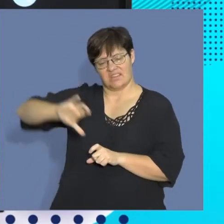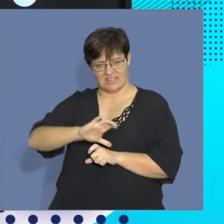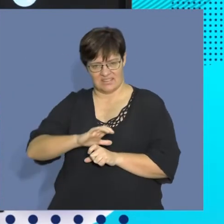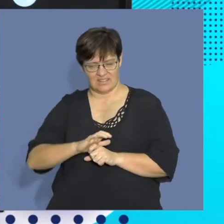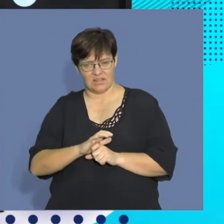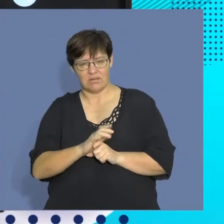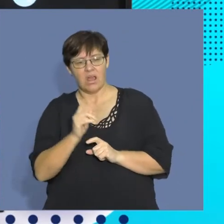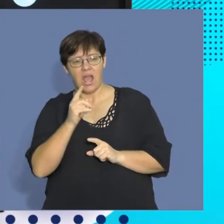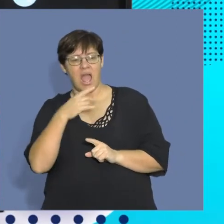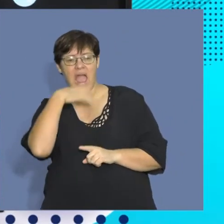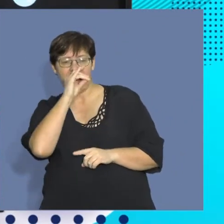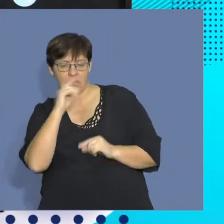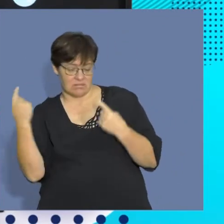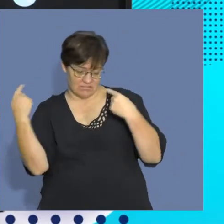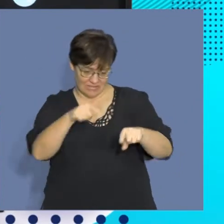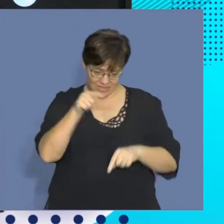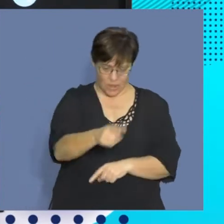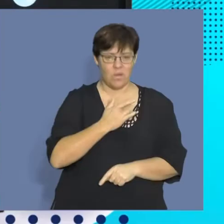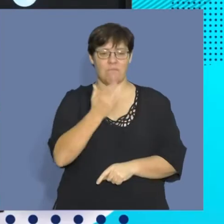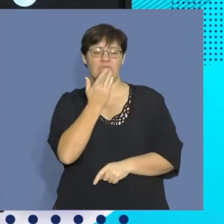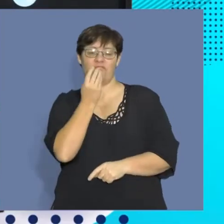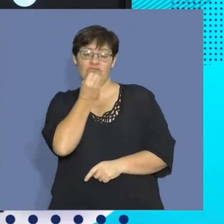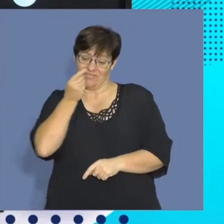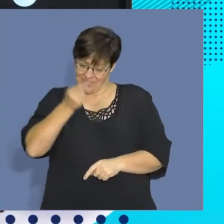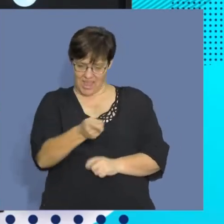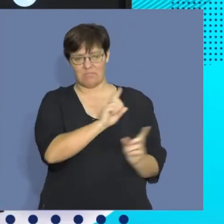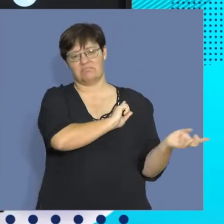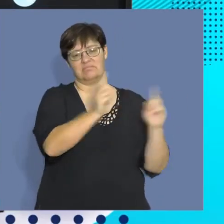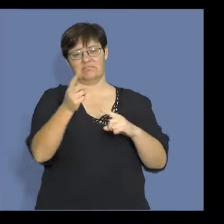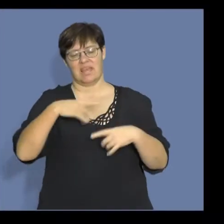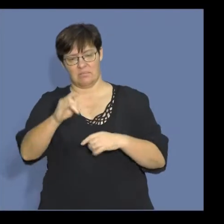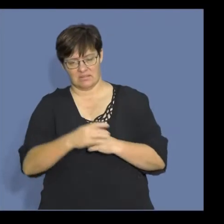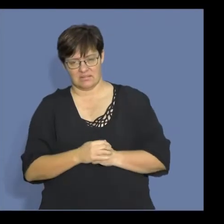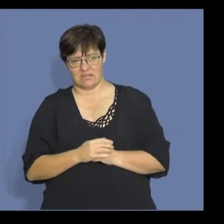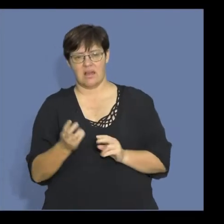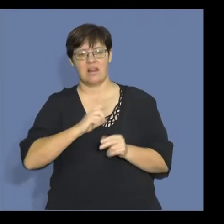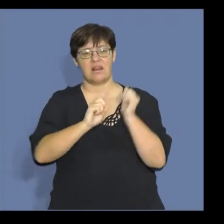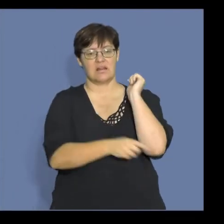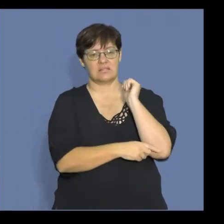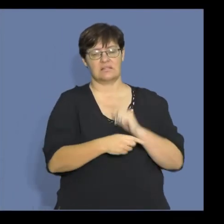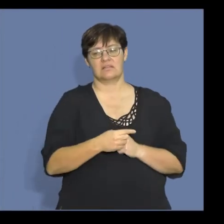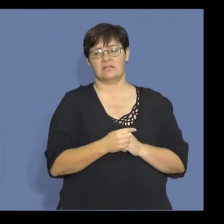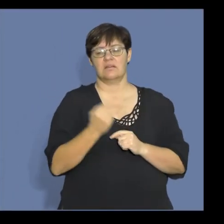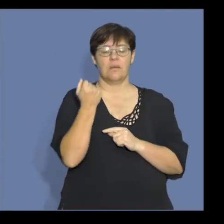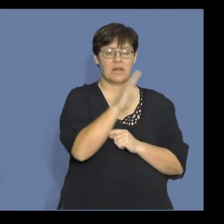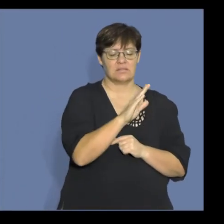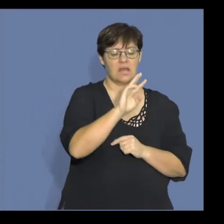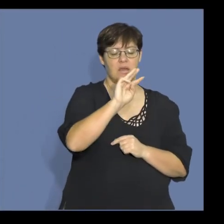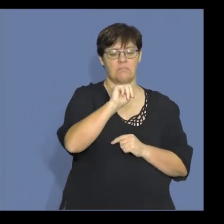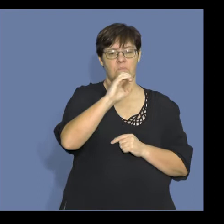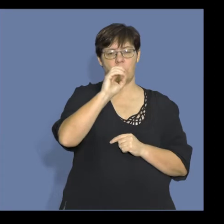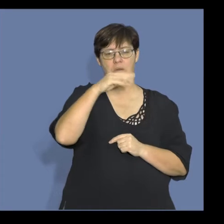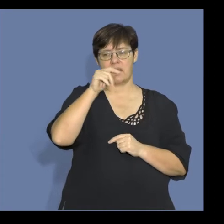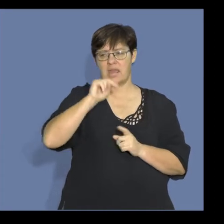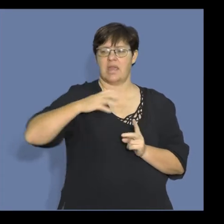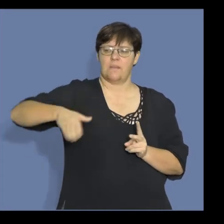habitat and attracts certain herbivores that prefer that. So it's important that you recollect that. And finally, plants such as the